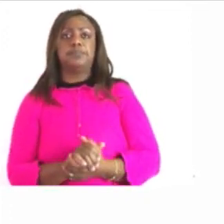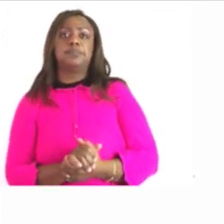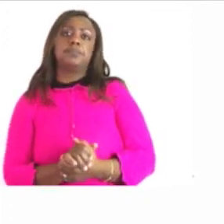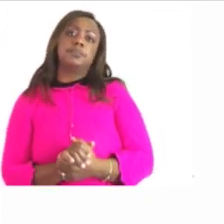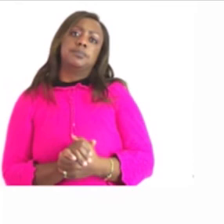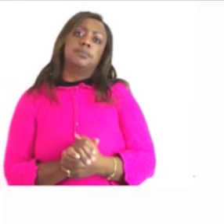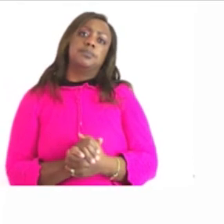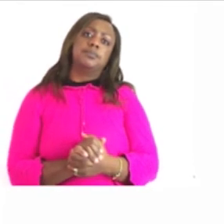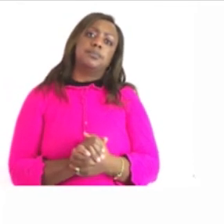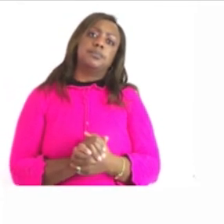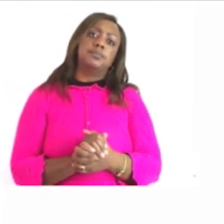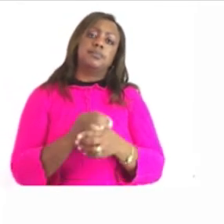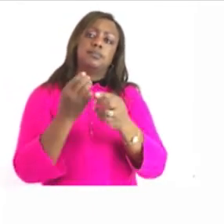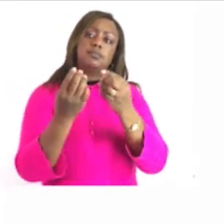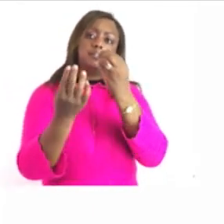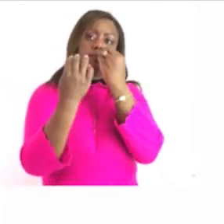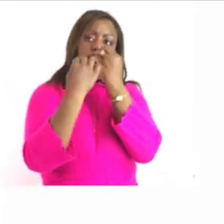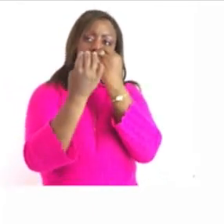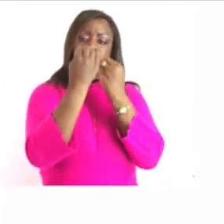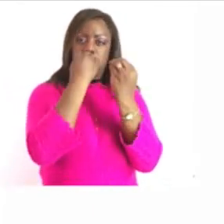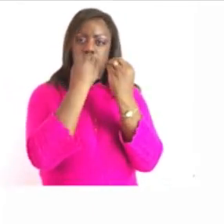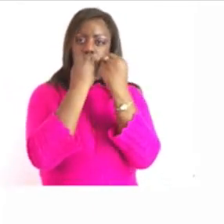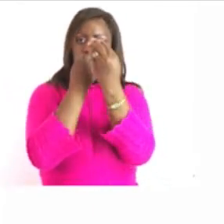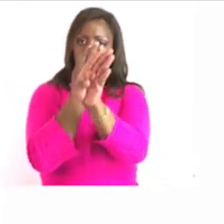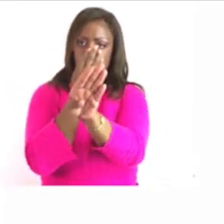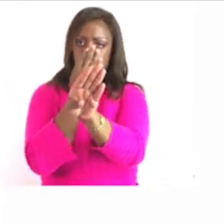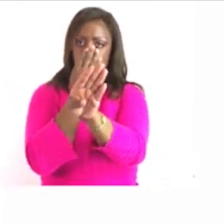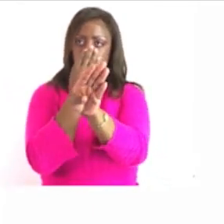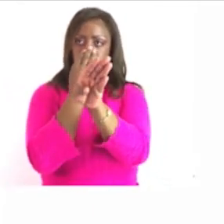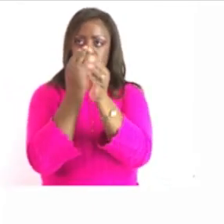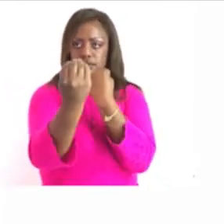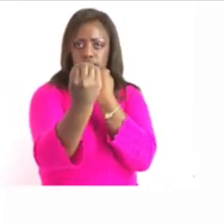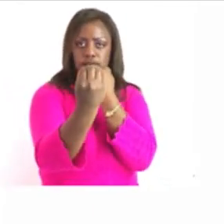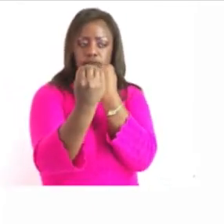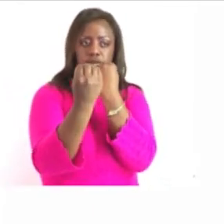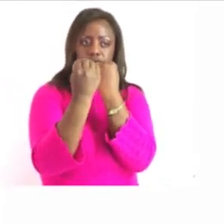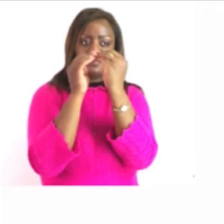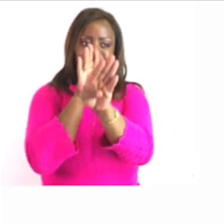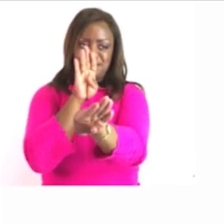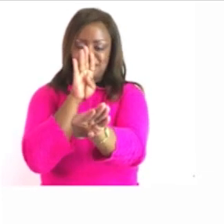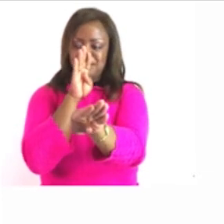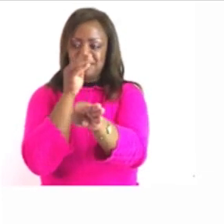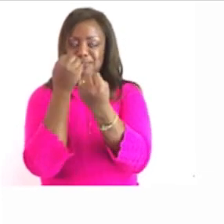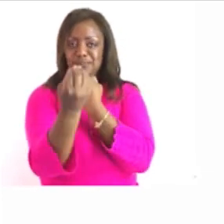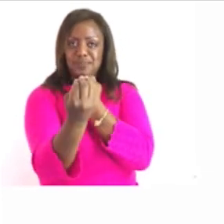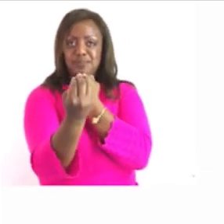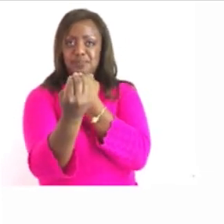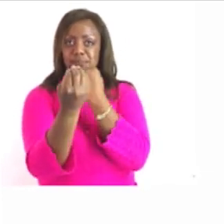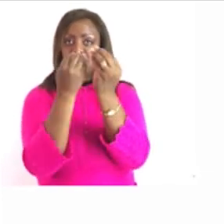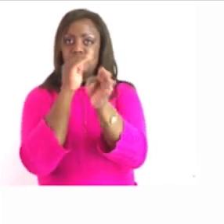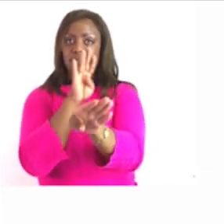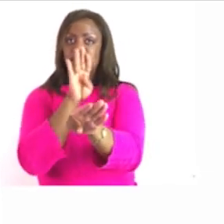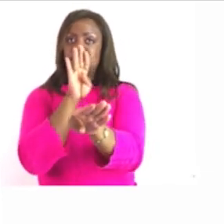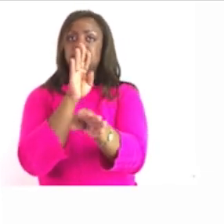two-way process. The air going in and the air going out. When the air is going in, it starts with our nose and